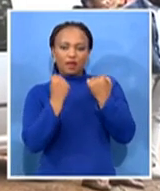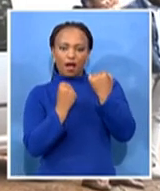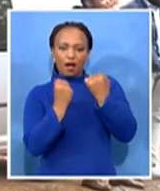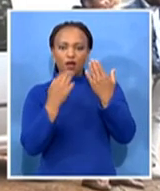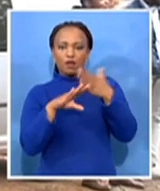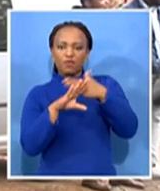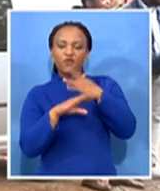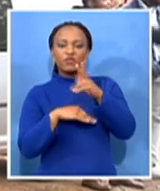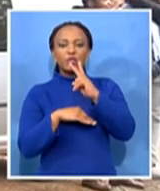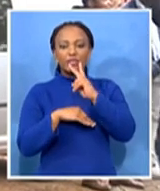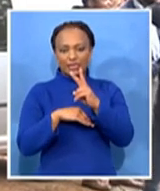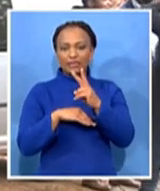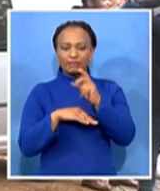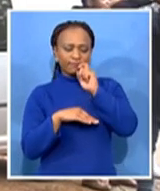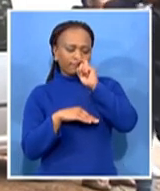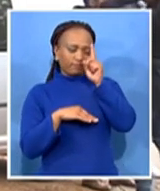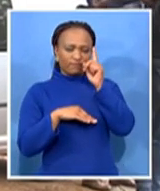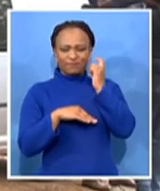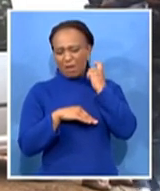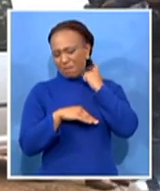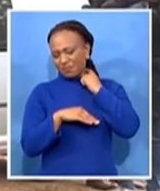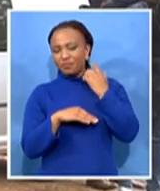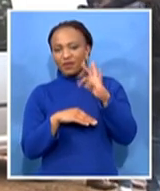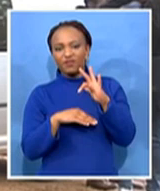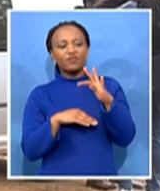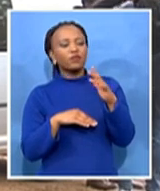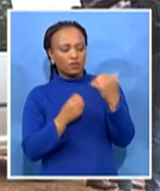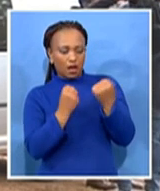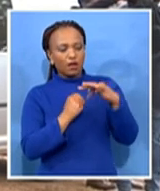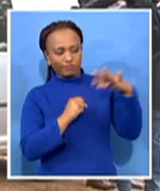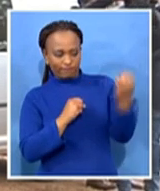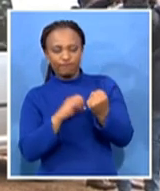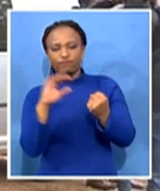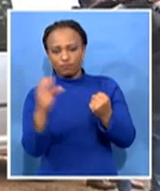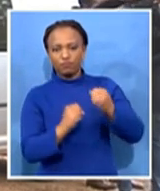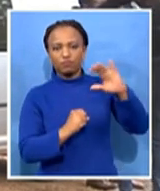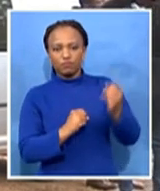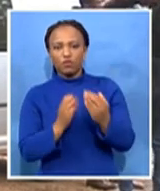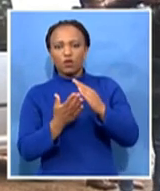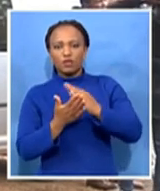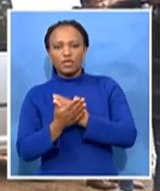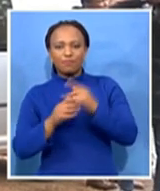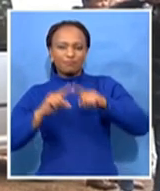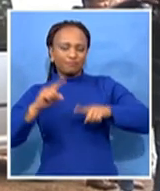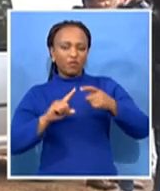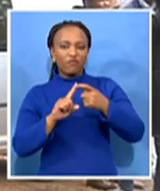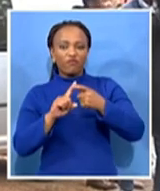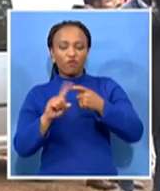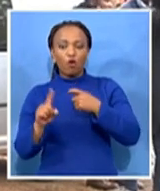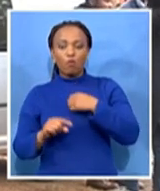and people talking about some of those cars, some of them ranging between 1.9 million, 5.3